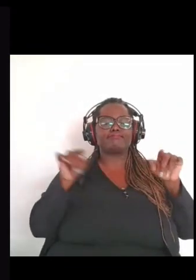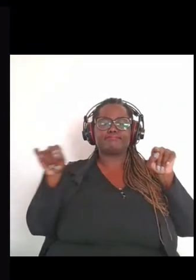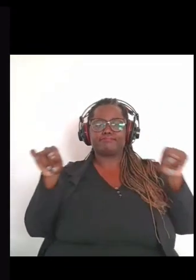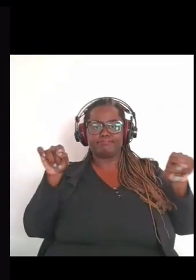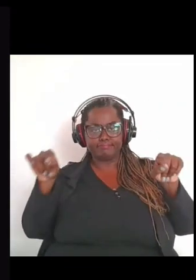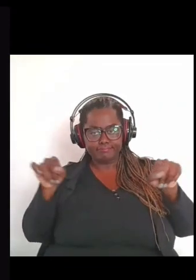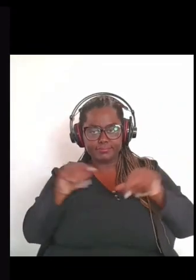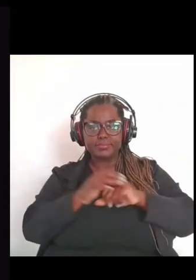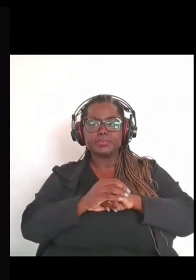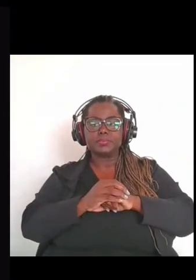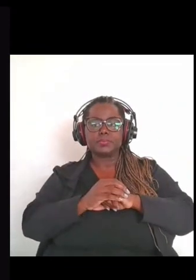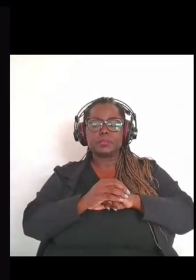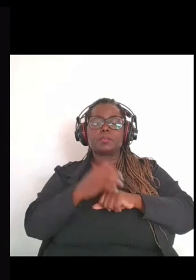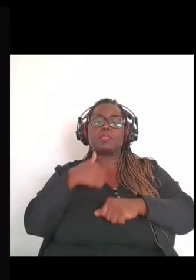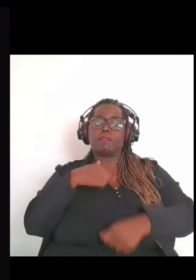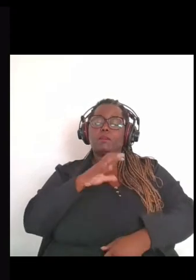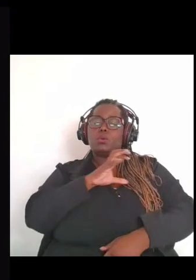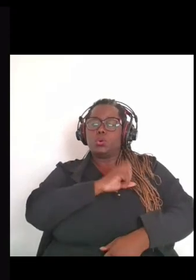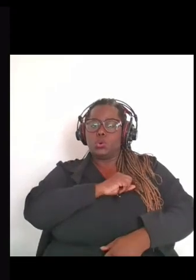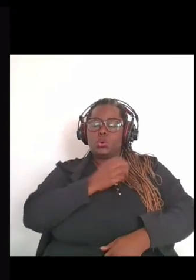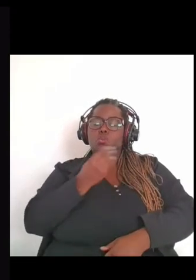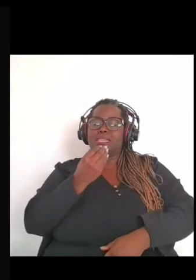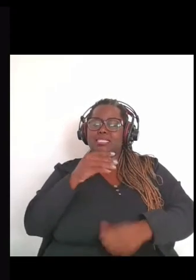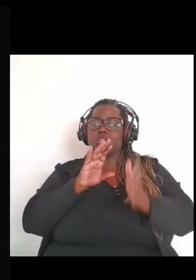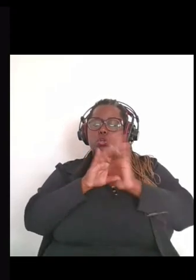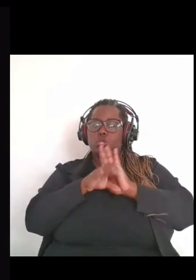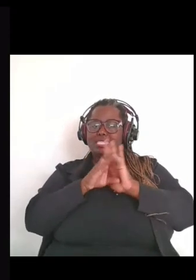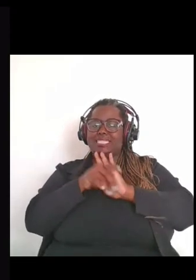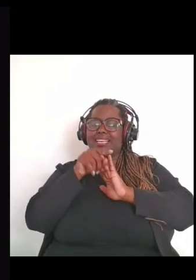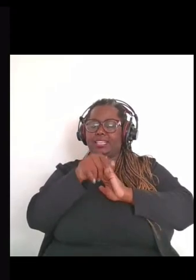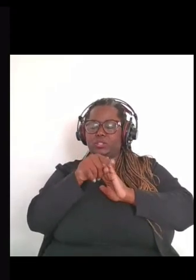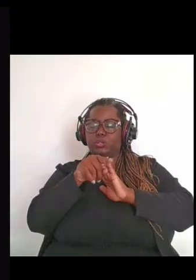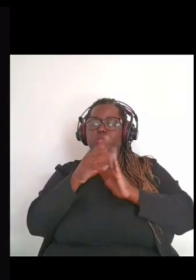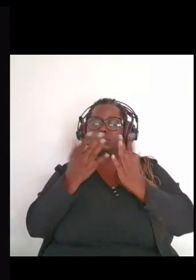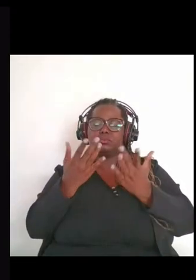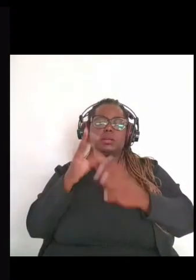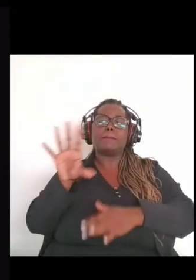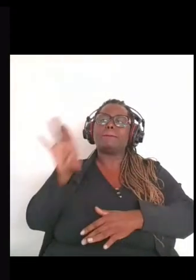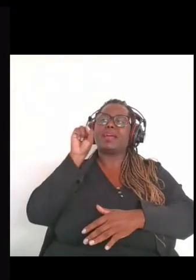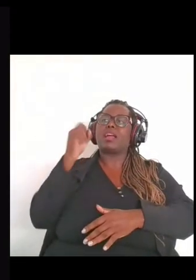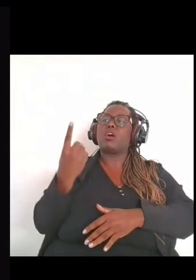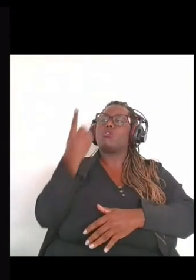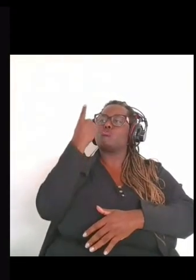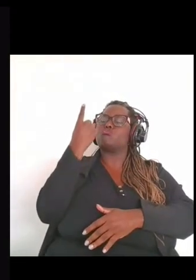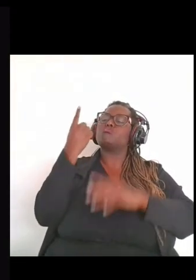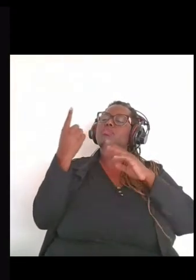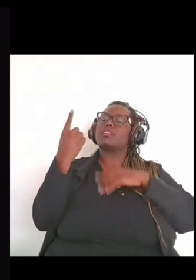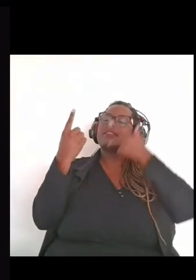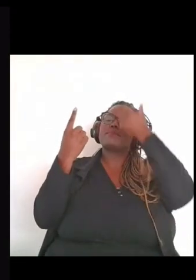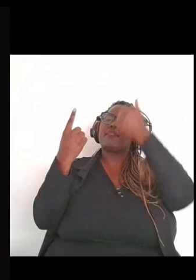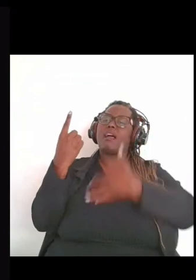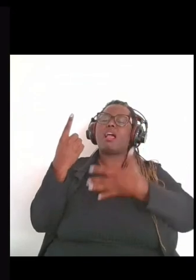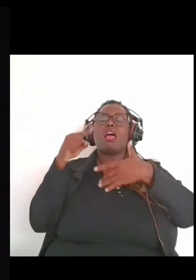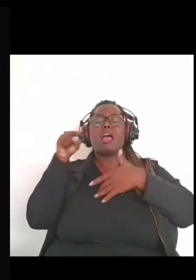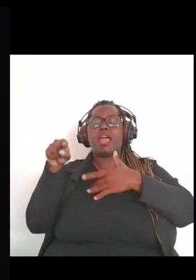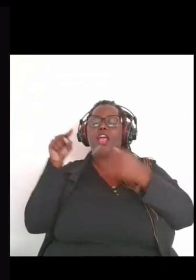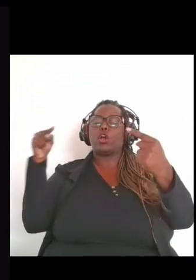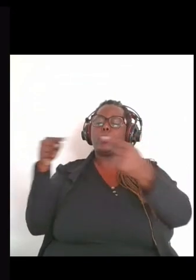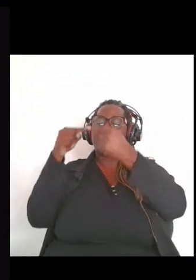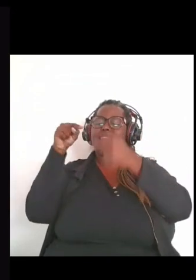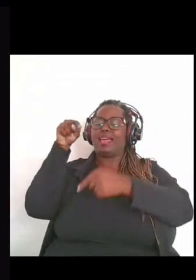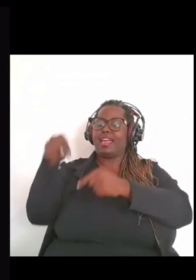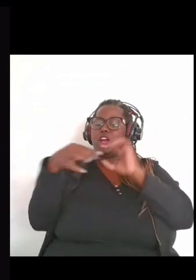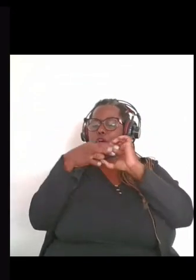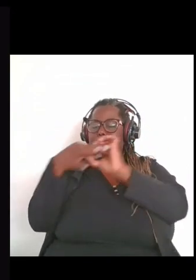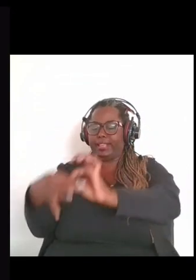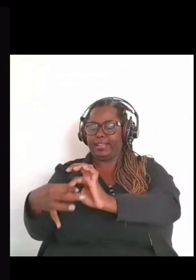taking it Taking one and say okay um it's applicable here um and let's see what it does but how